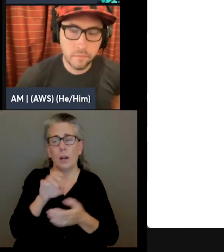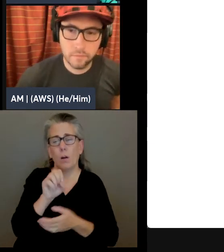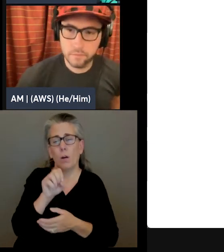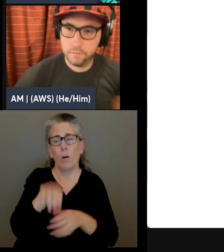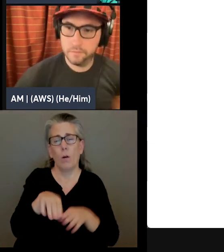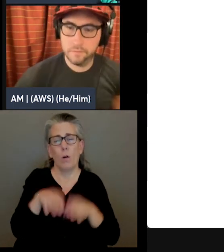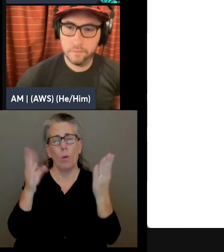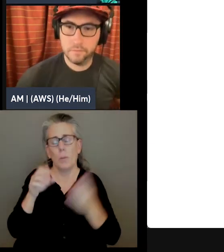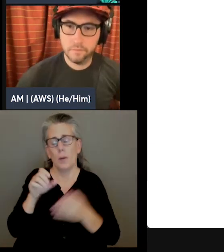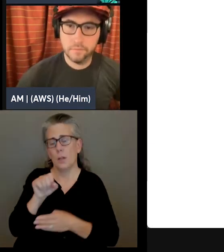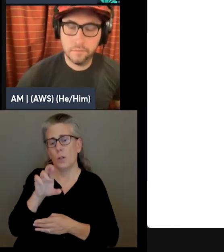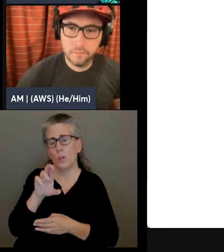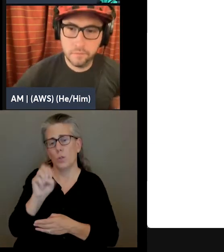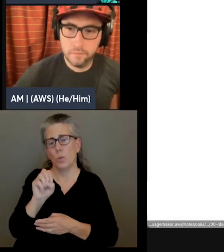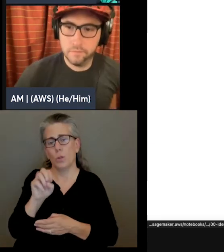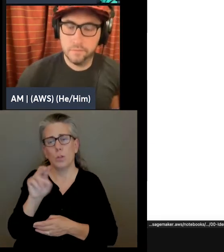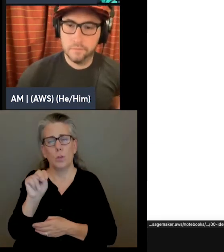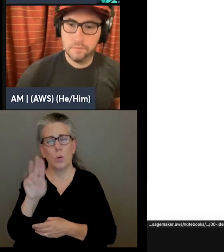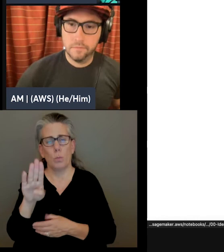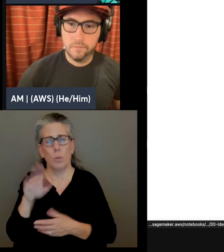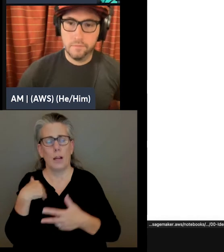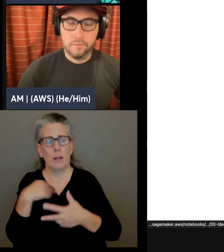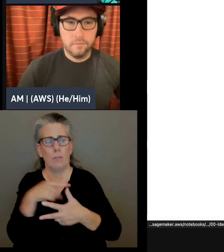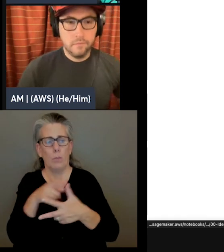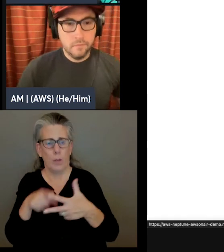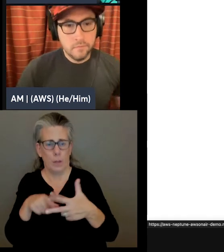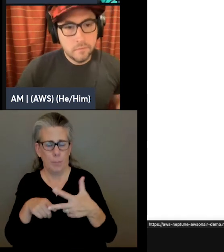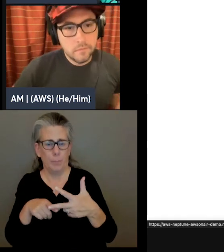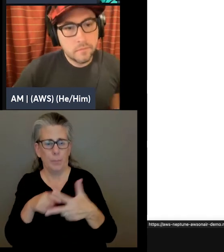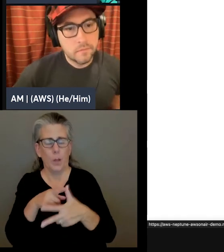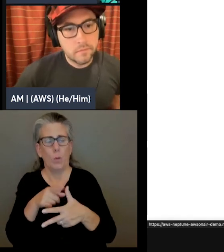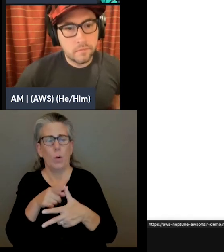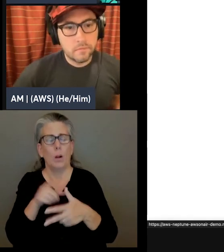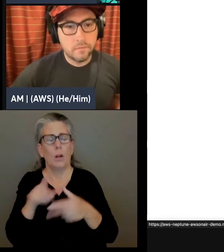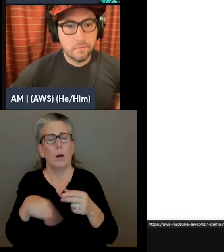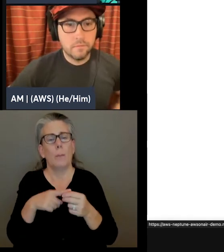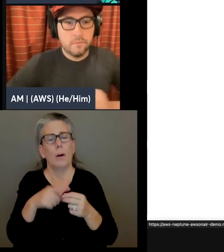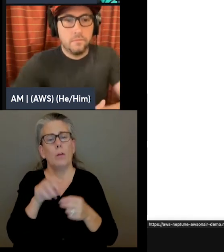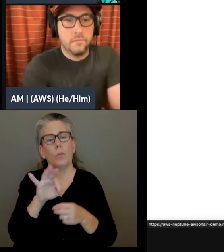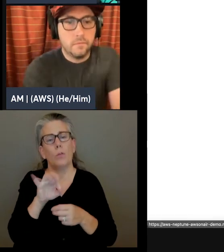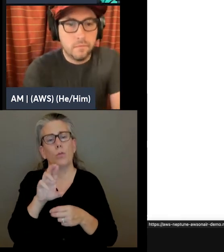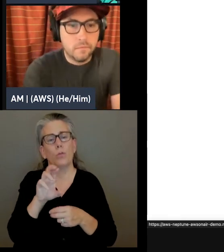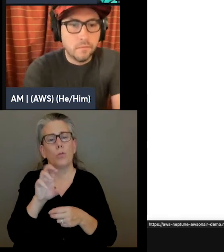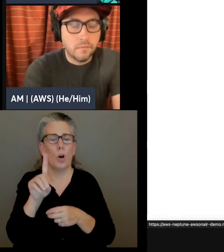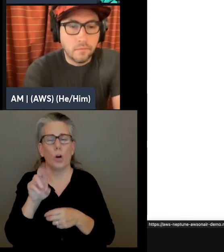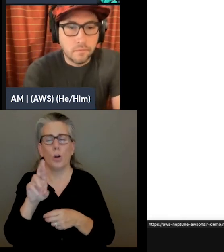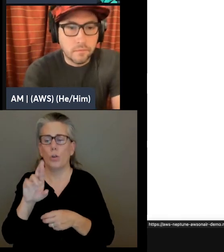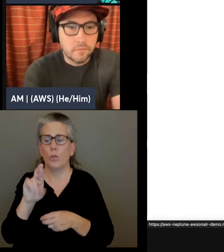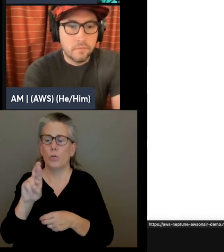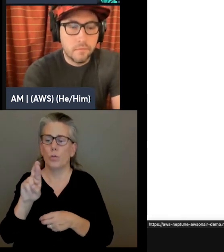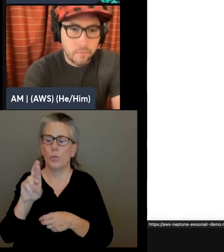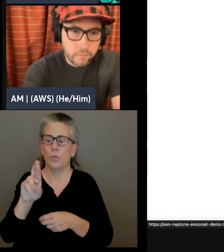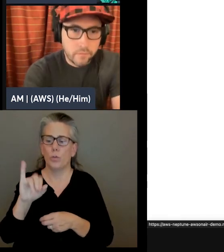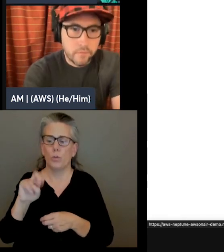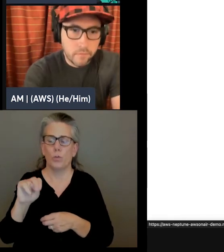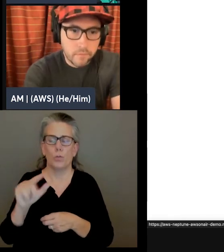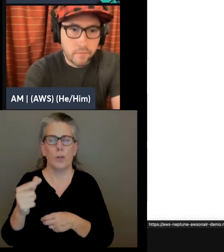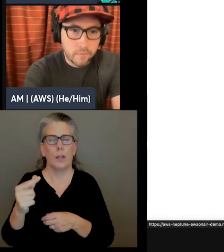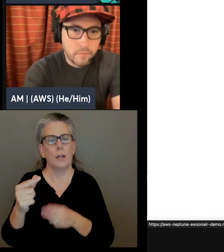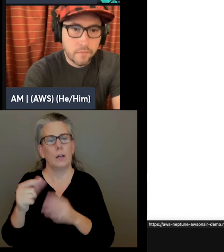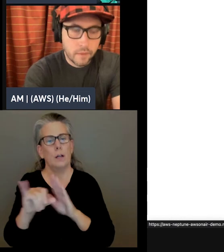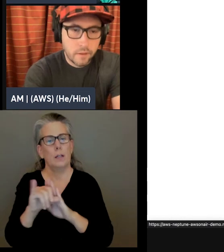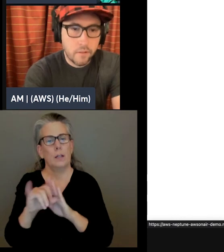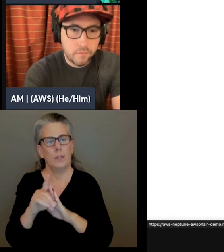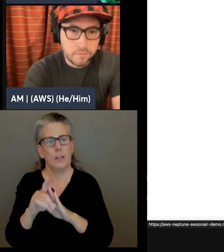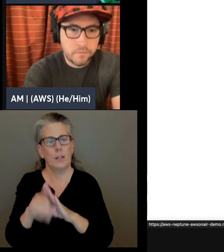highlight this. First one being about fraud ring identification. Then there's one that kind of walks through how to identify first person or